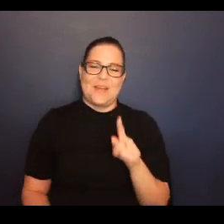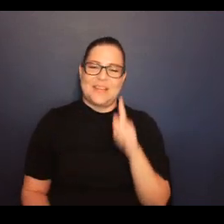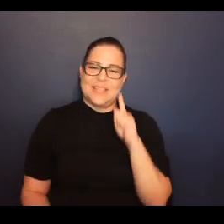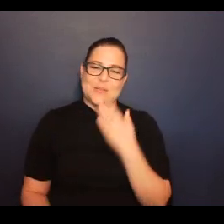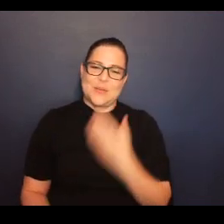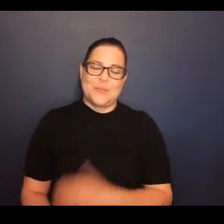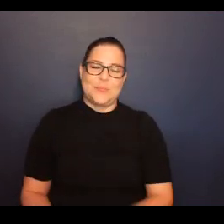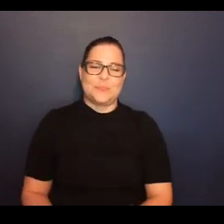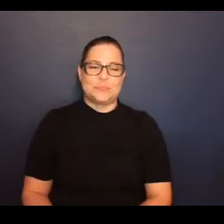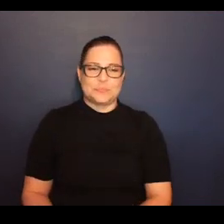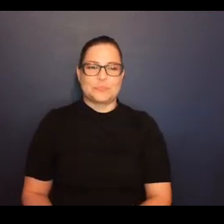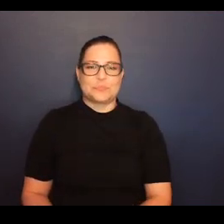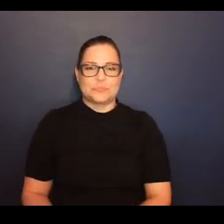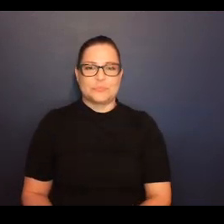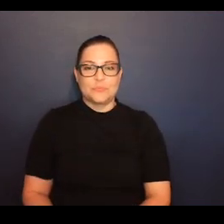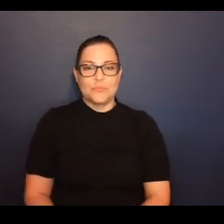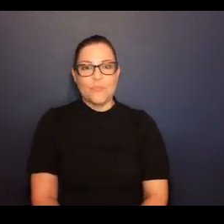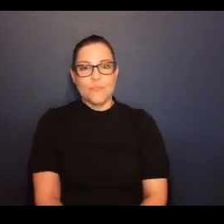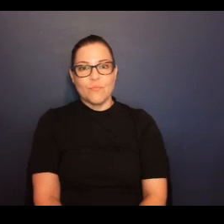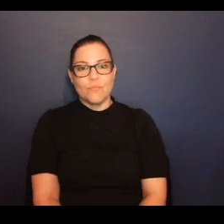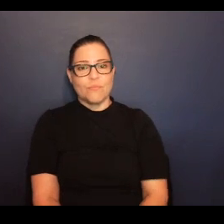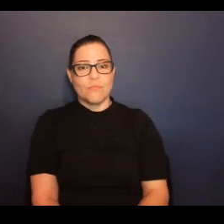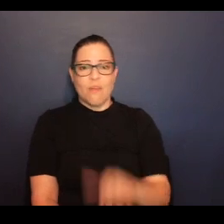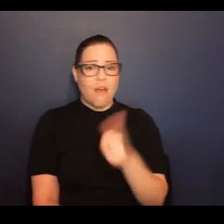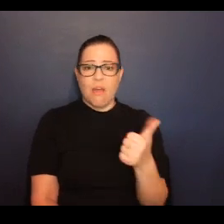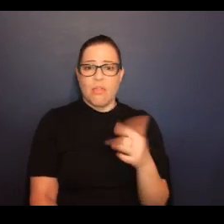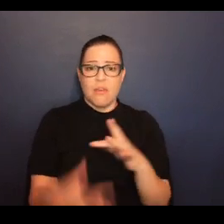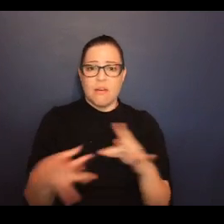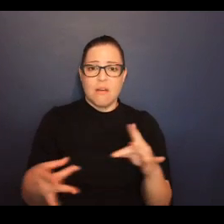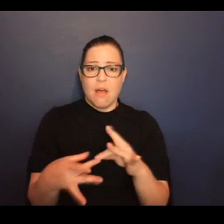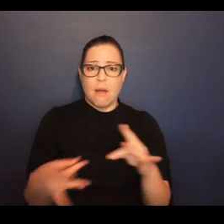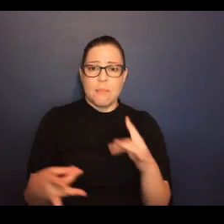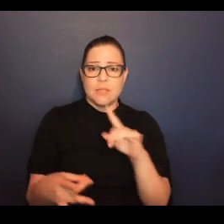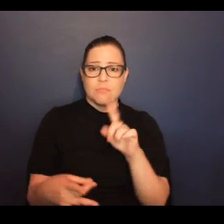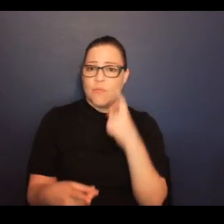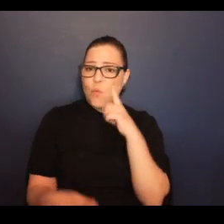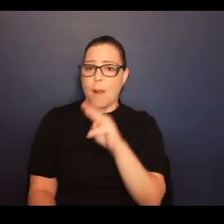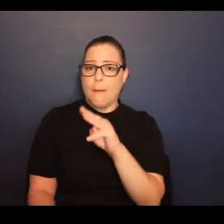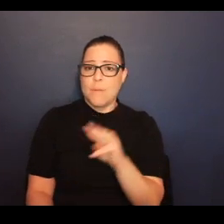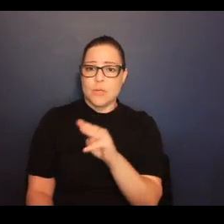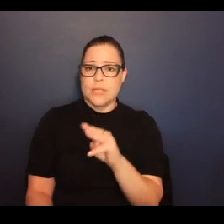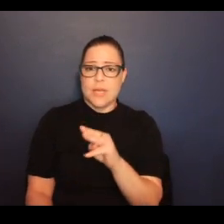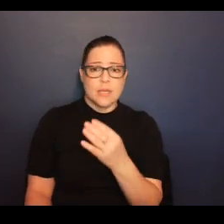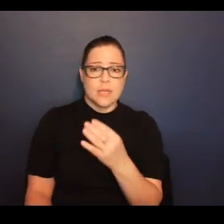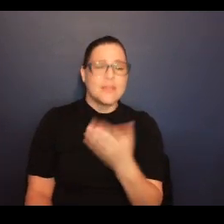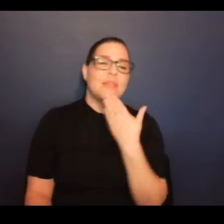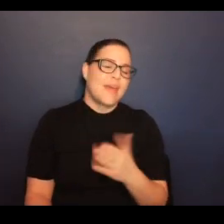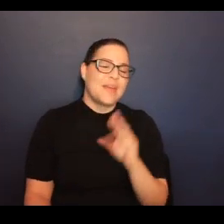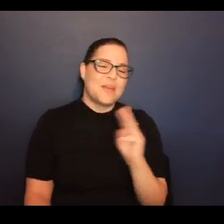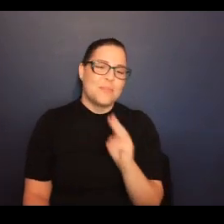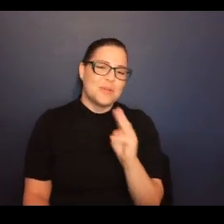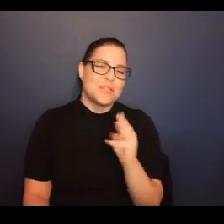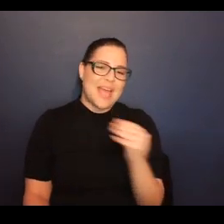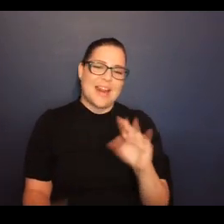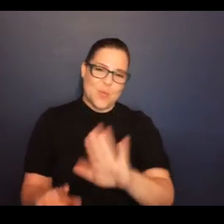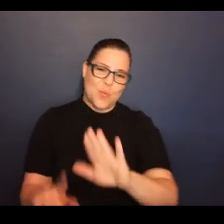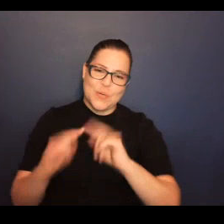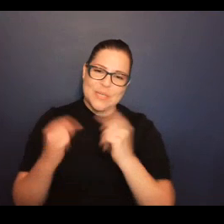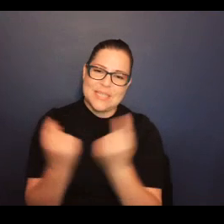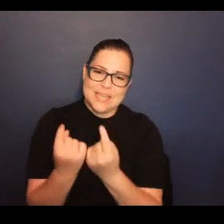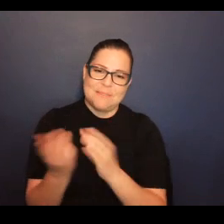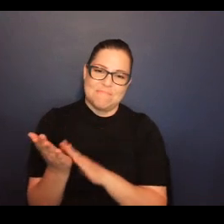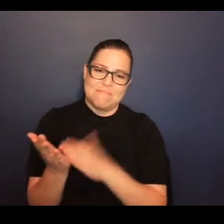Sounds good. Okay. All right. Anything else for Mercedes while she's up here? All right. Awesome. Thank you, Mercedes and team. Thank you.